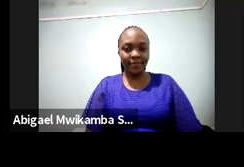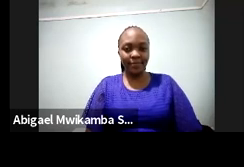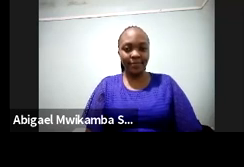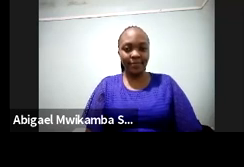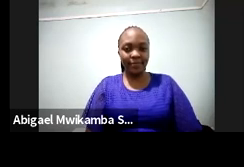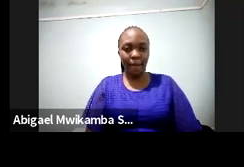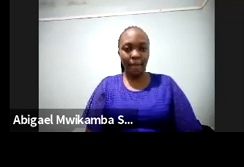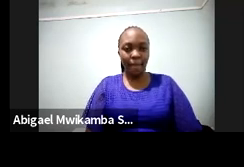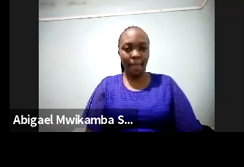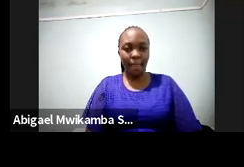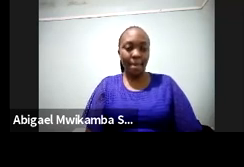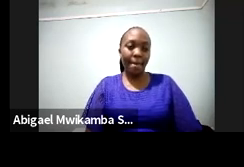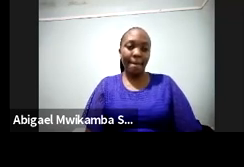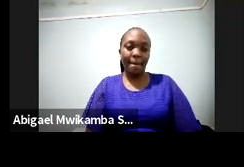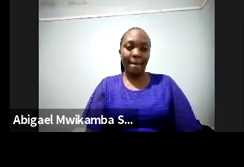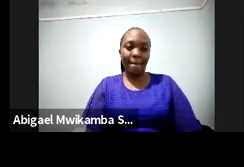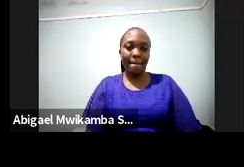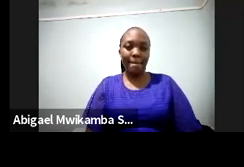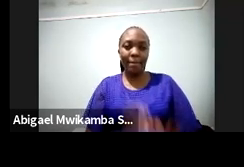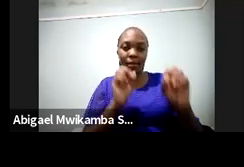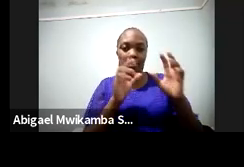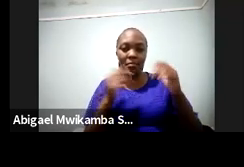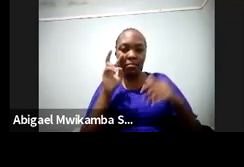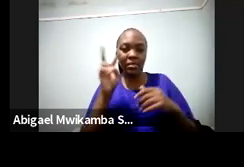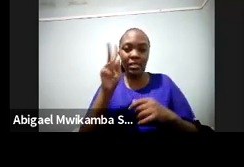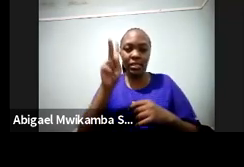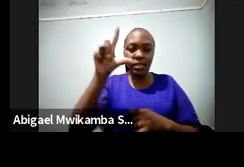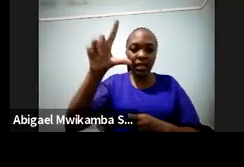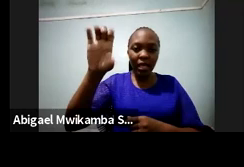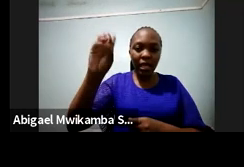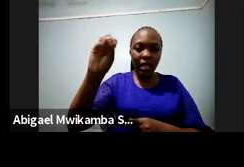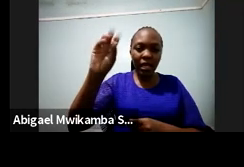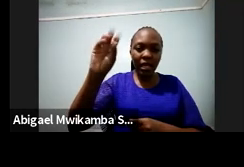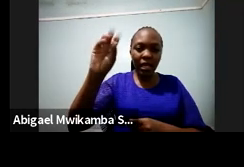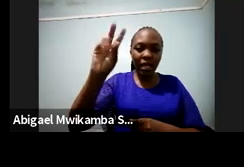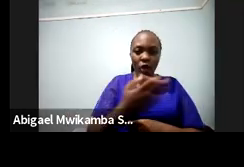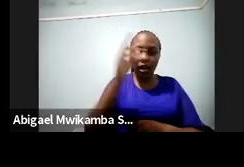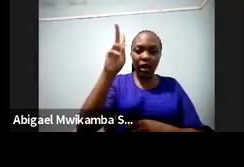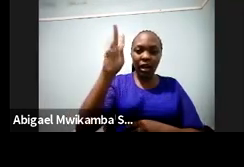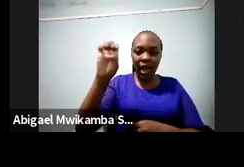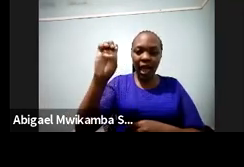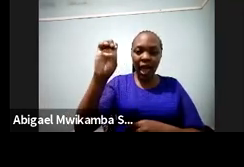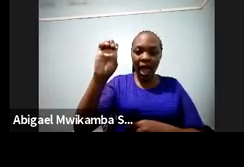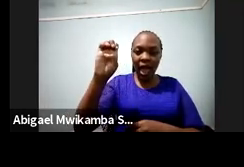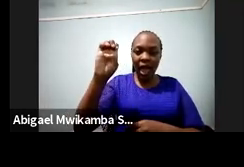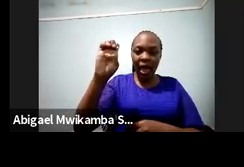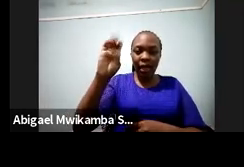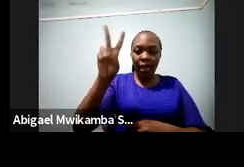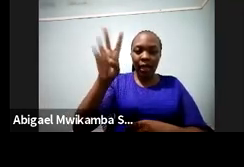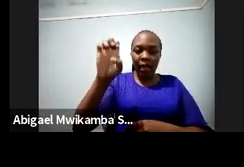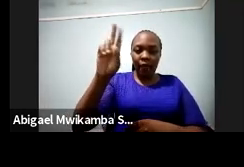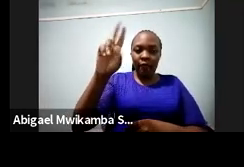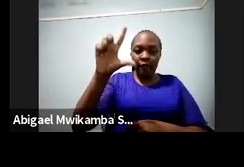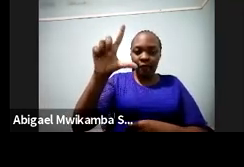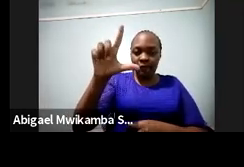Okay, I can see Leon Ondieki, I can see Evelyn Akelo, I can see Oduor, I can see